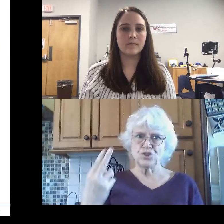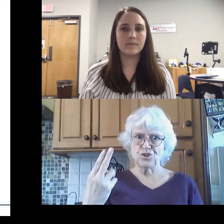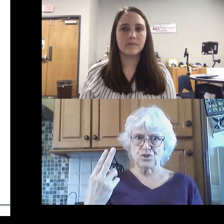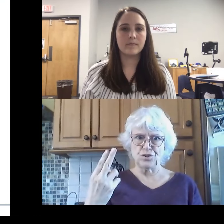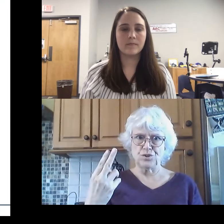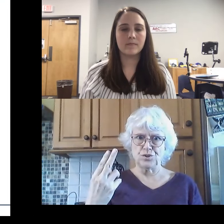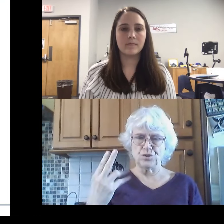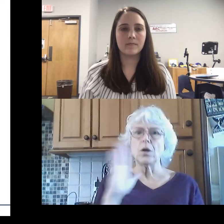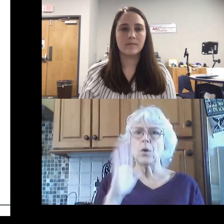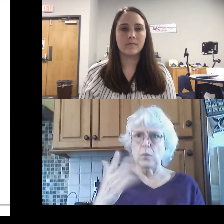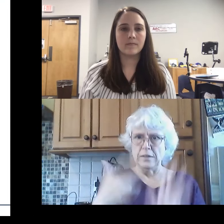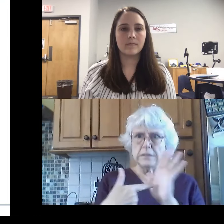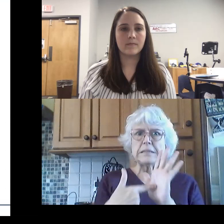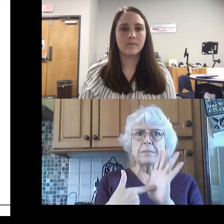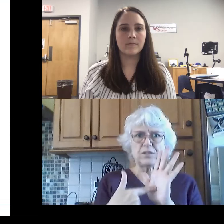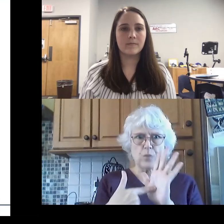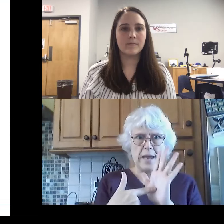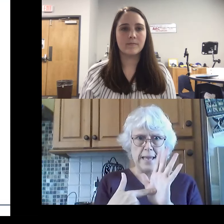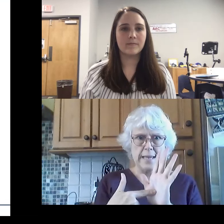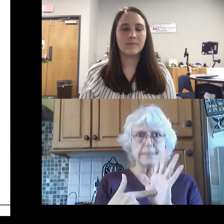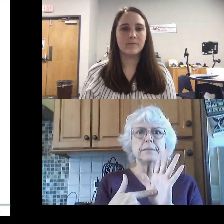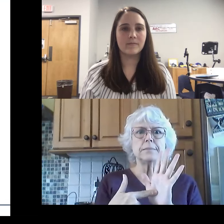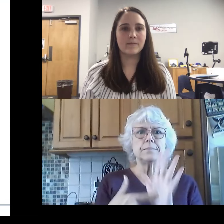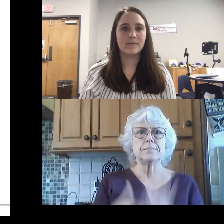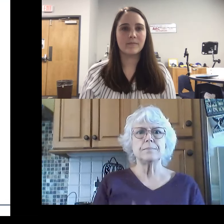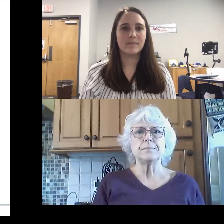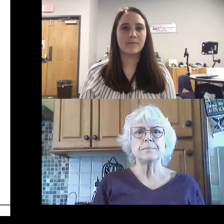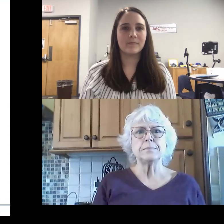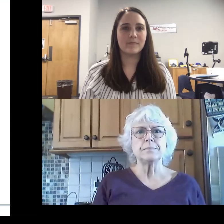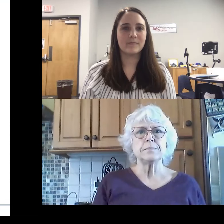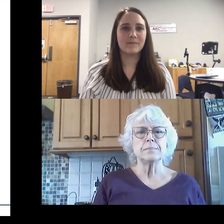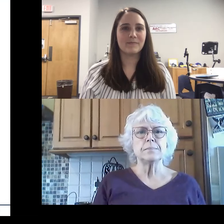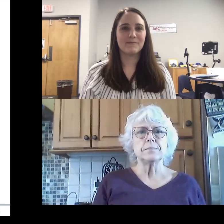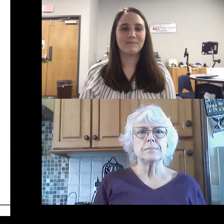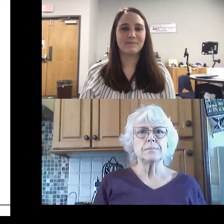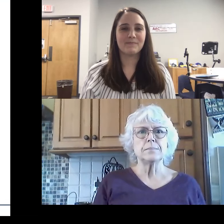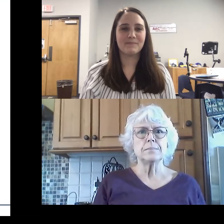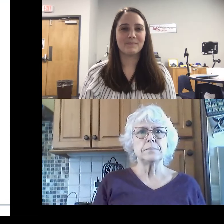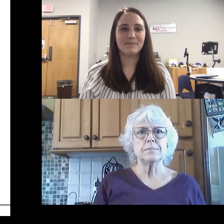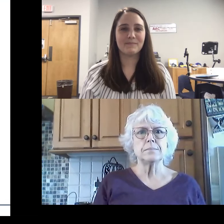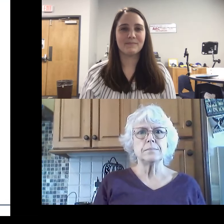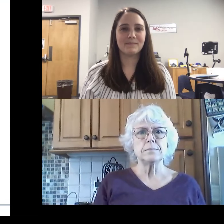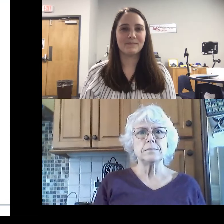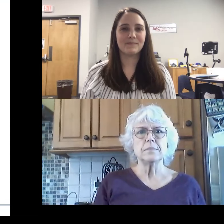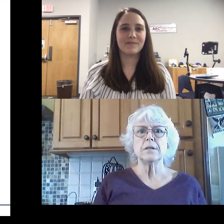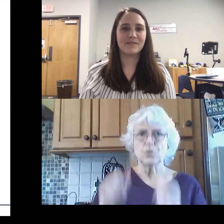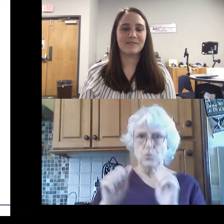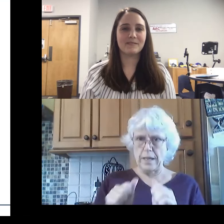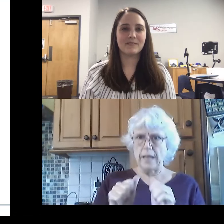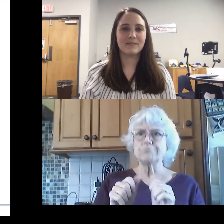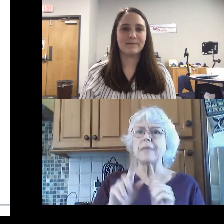demonstrate she is going to sit down if she were trimming the bush here she would be able to